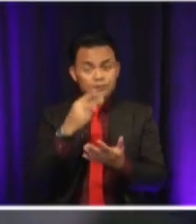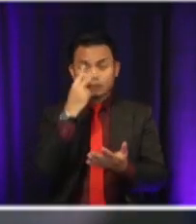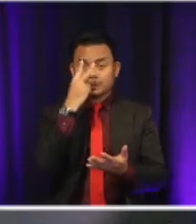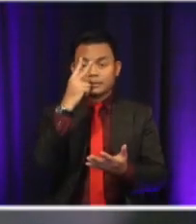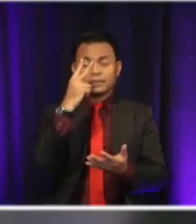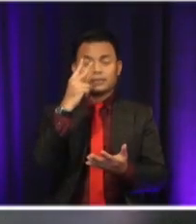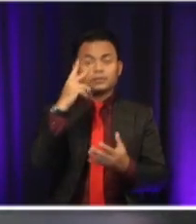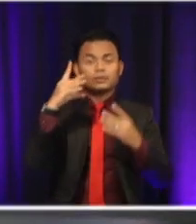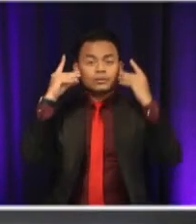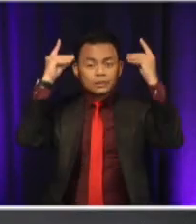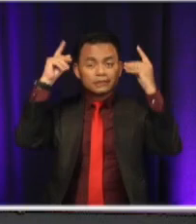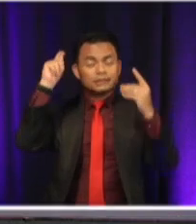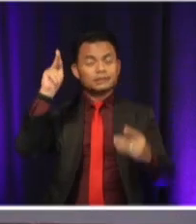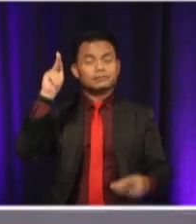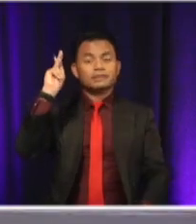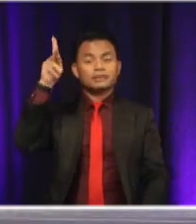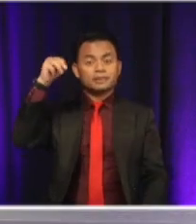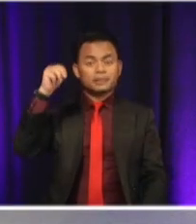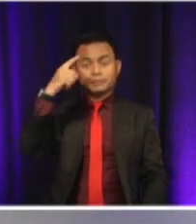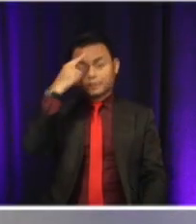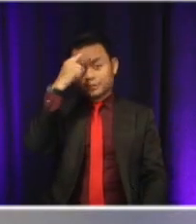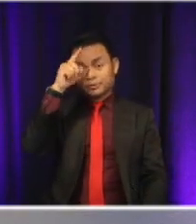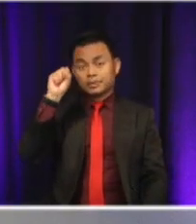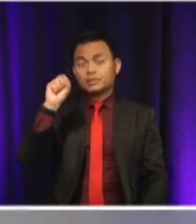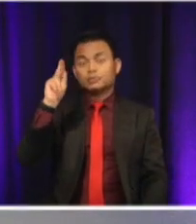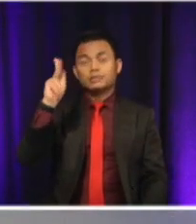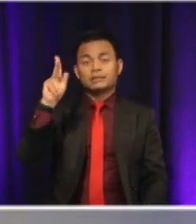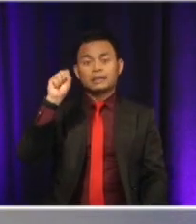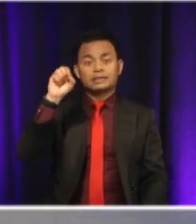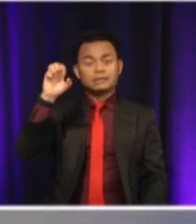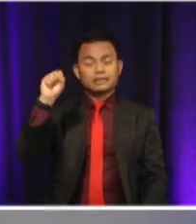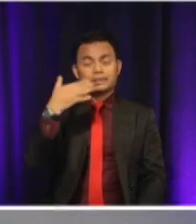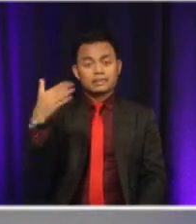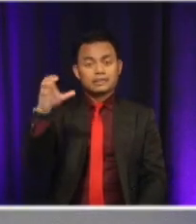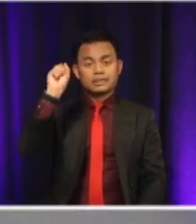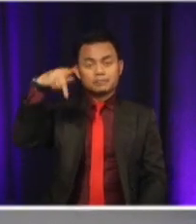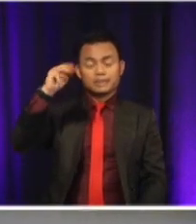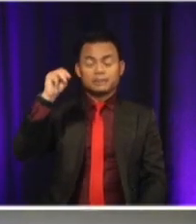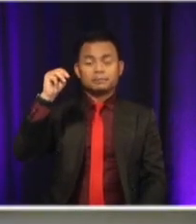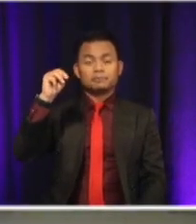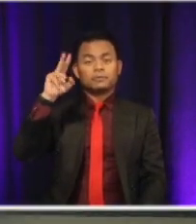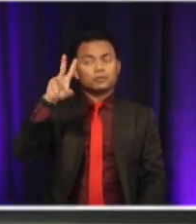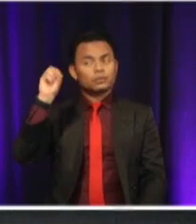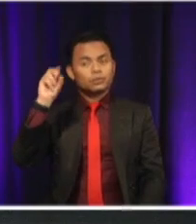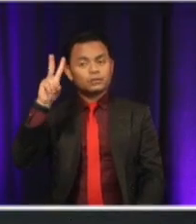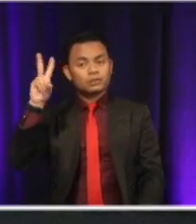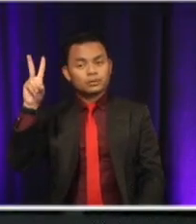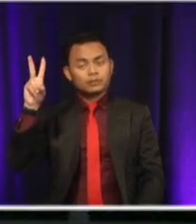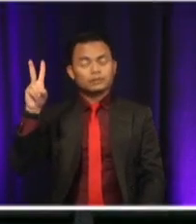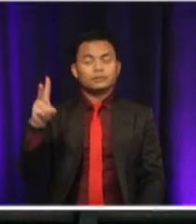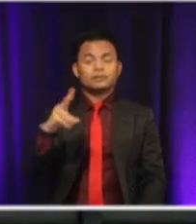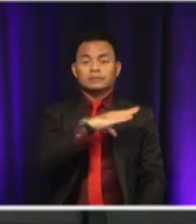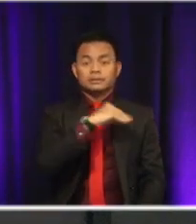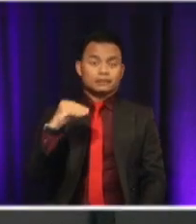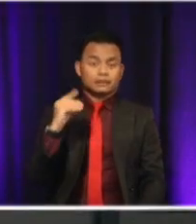EduwebTV KPM for our Success SPM 2022 slot for today with me, Syafiqah Farahin. And today is very special.